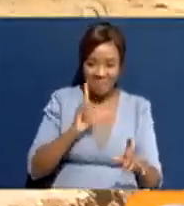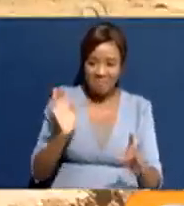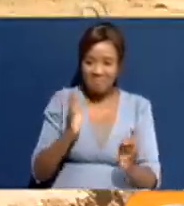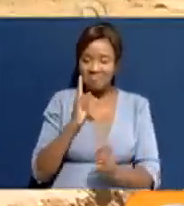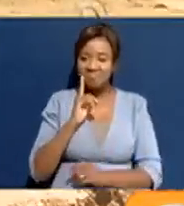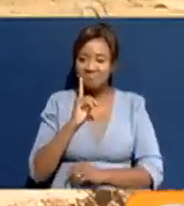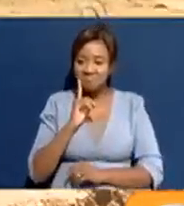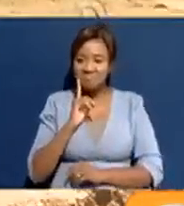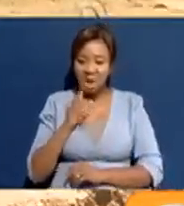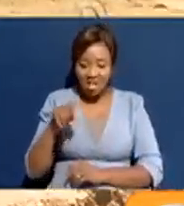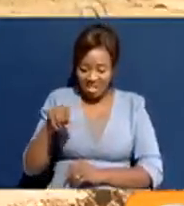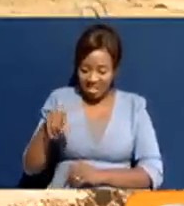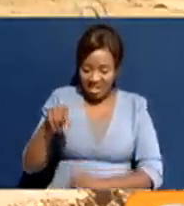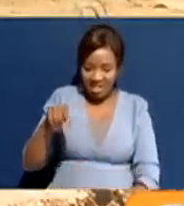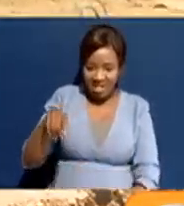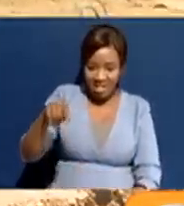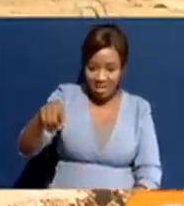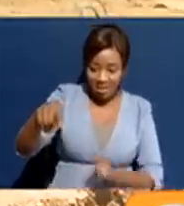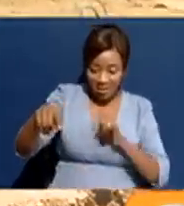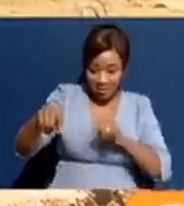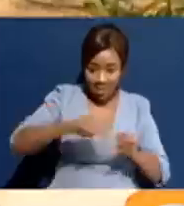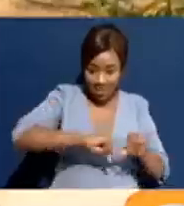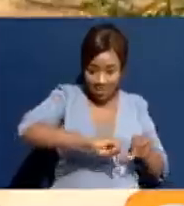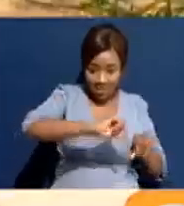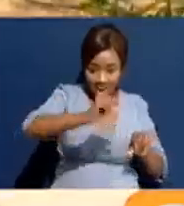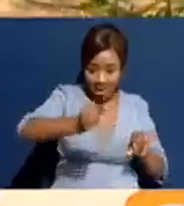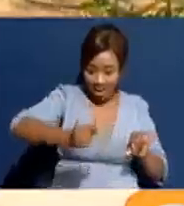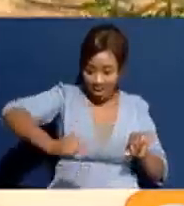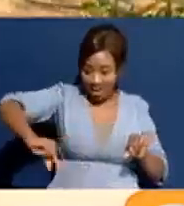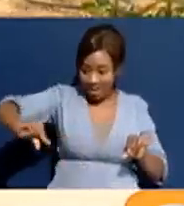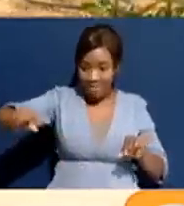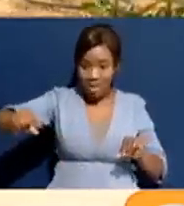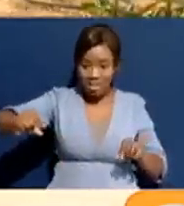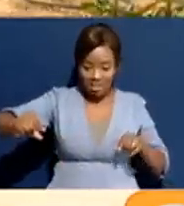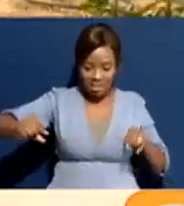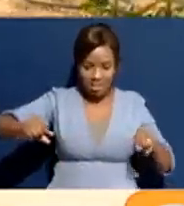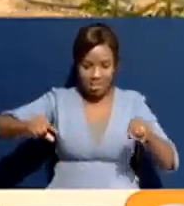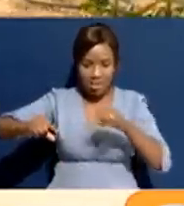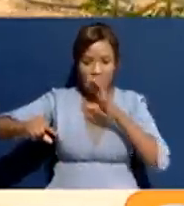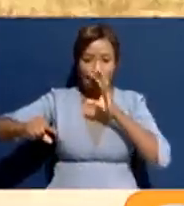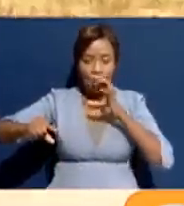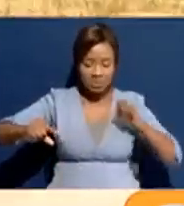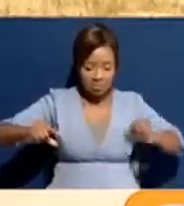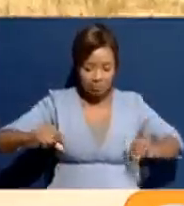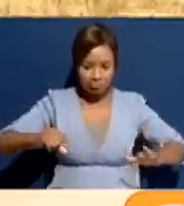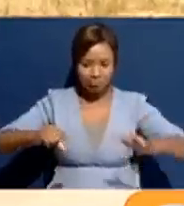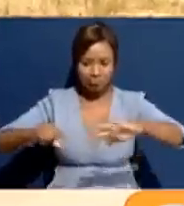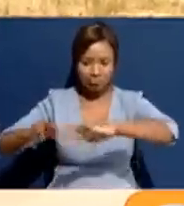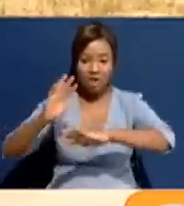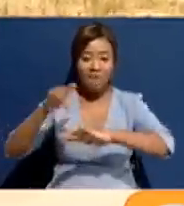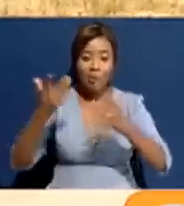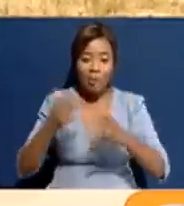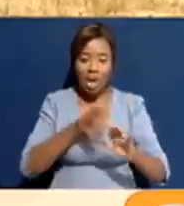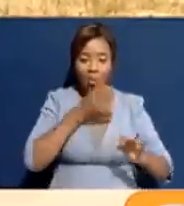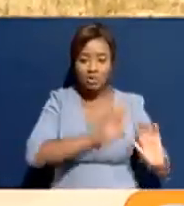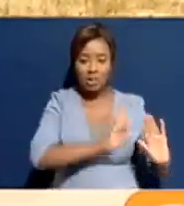embraced drip irrigation. Pipes are connected to all farms, with water being pumped from the Sea of Galilee directly to